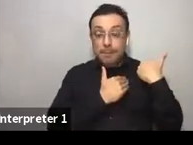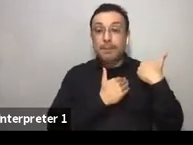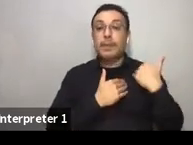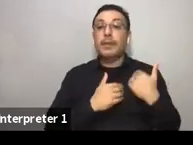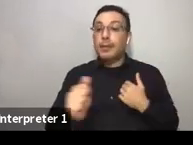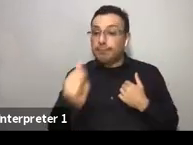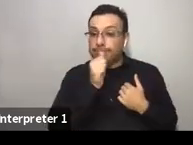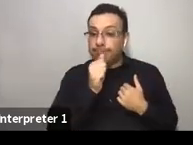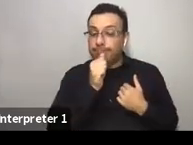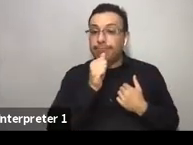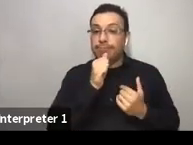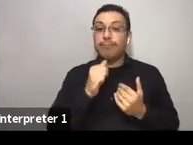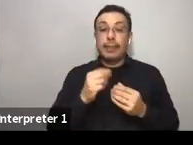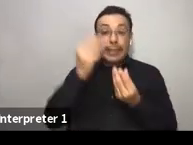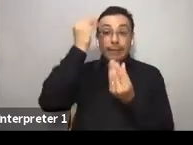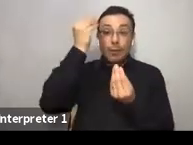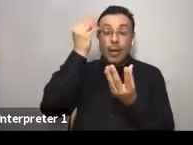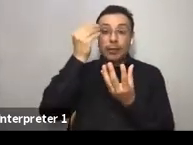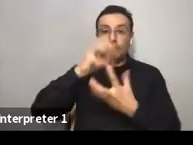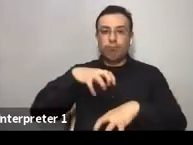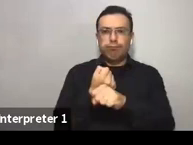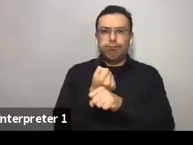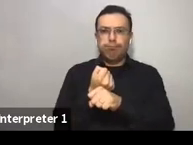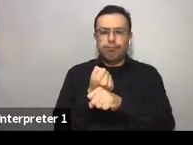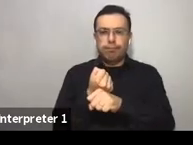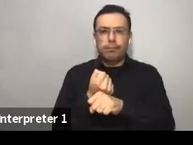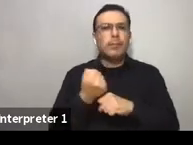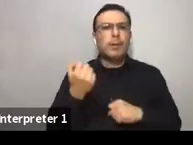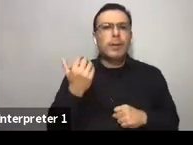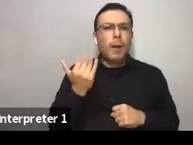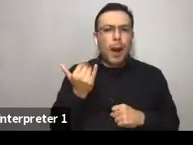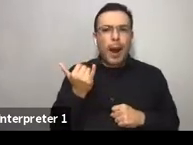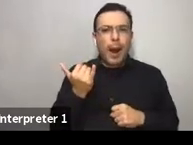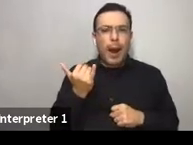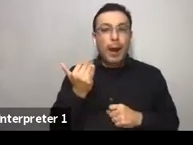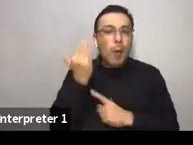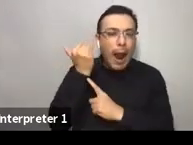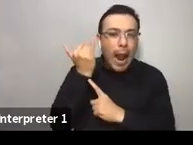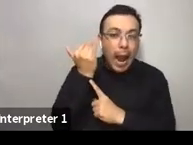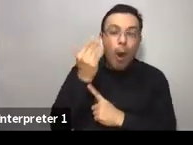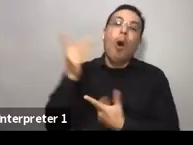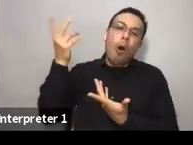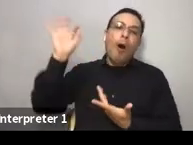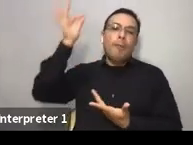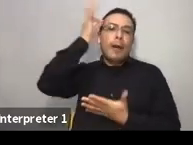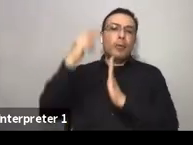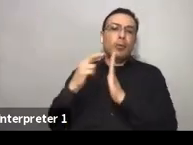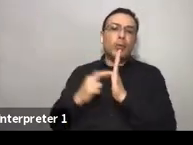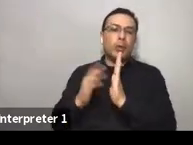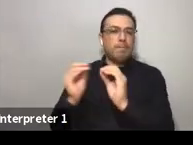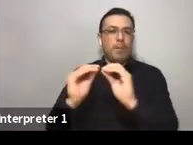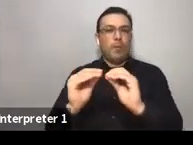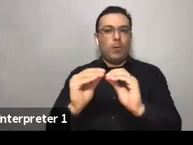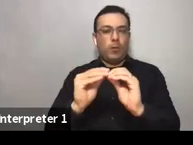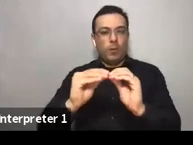talk about today, to remember, you know, why we do what we do. When a survivor